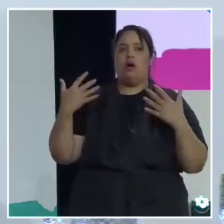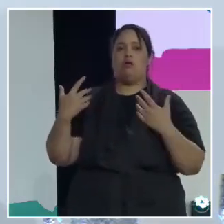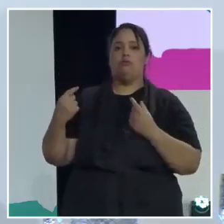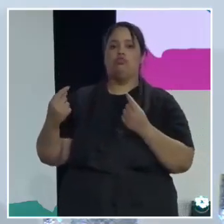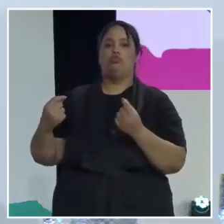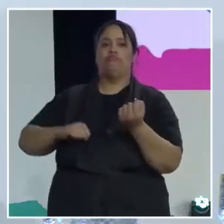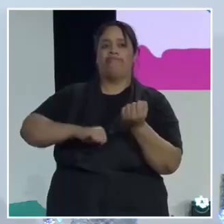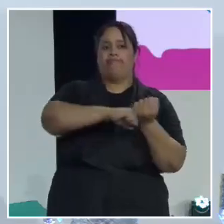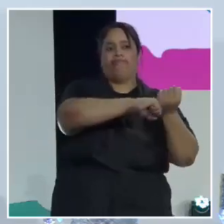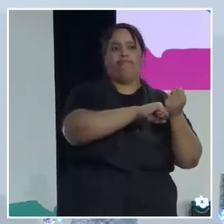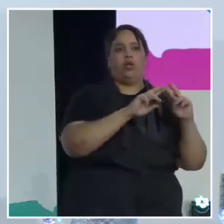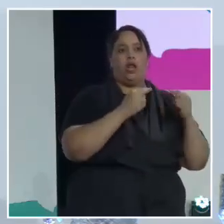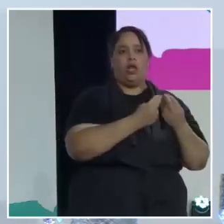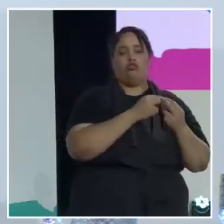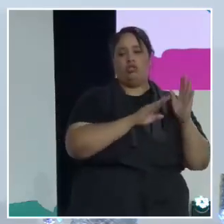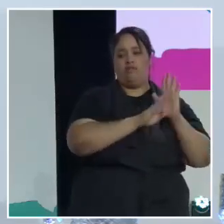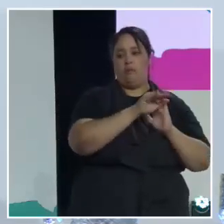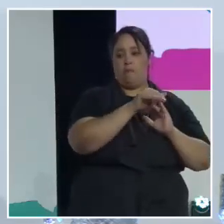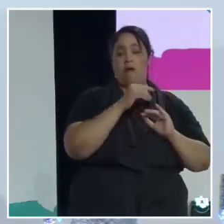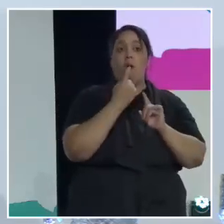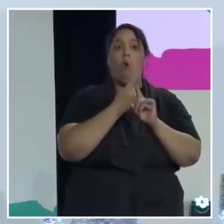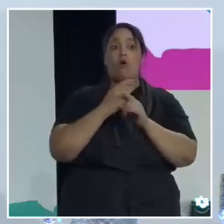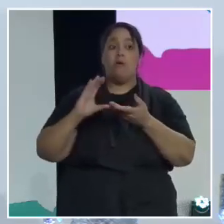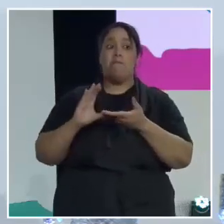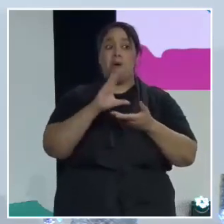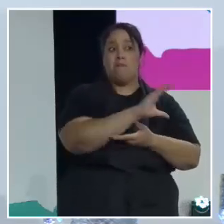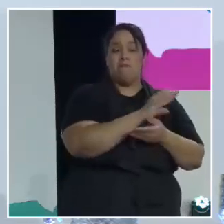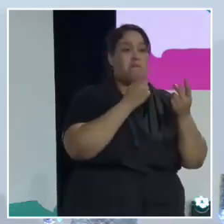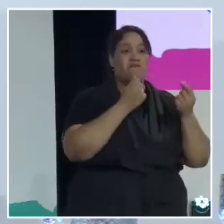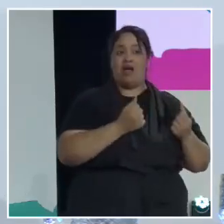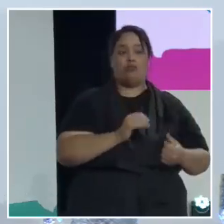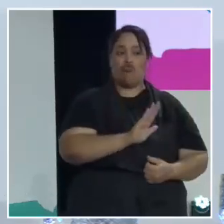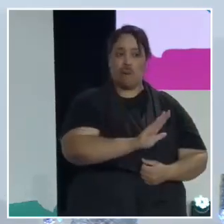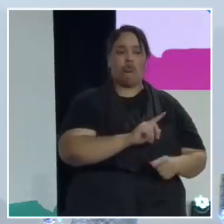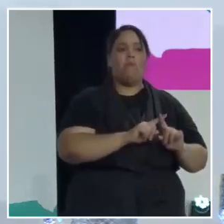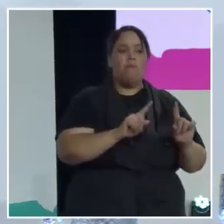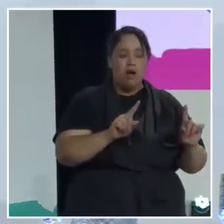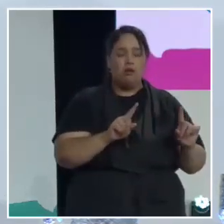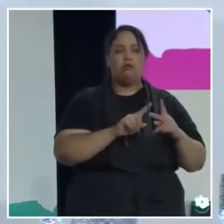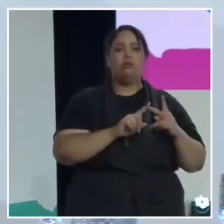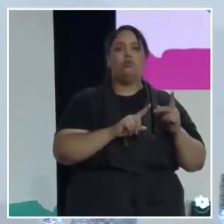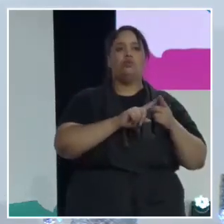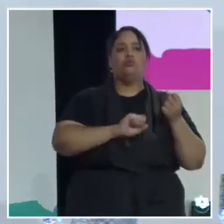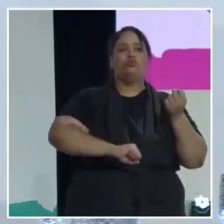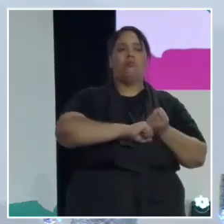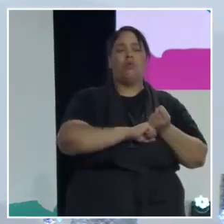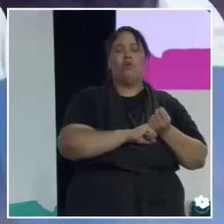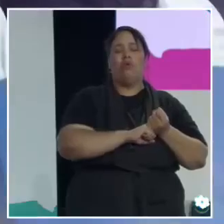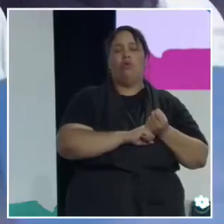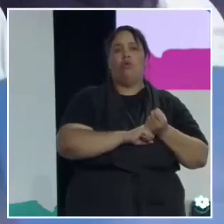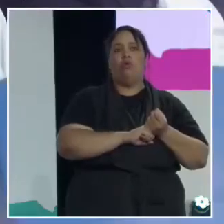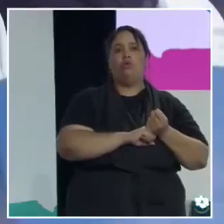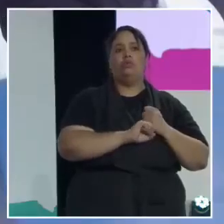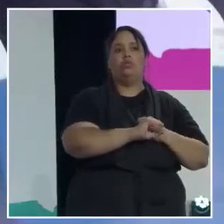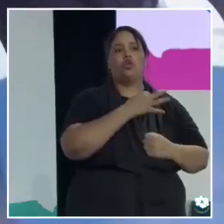only through providing line of financing at a relatively very low cost, but also supporting their